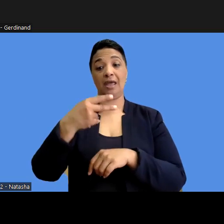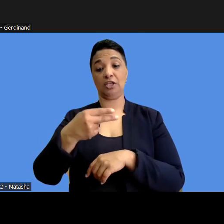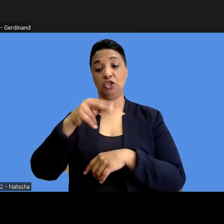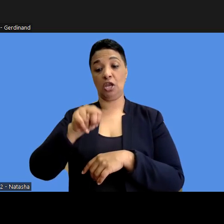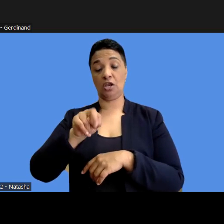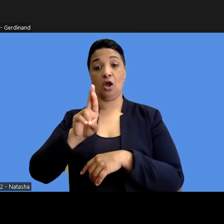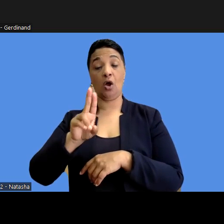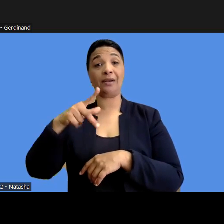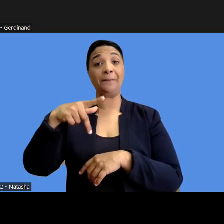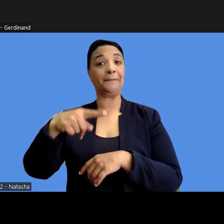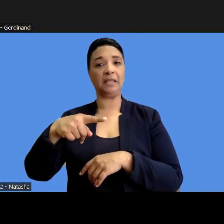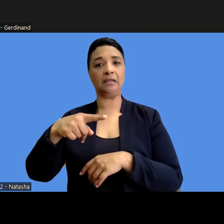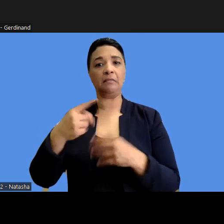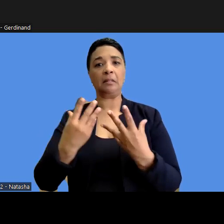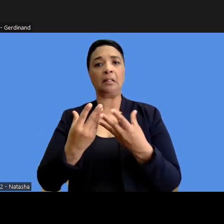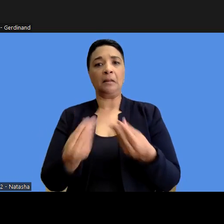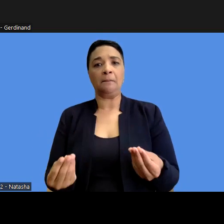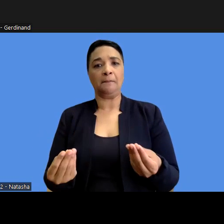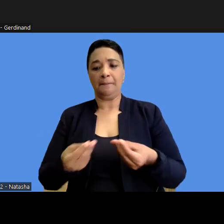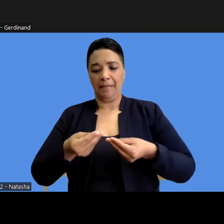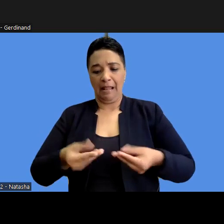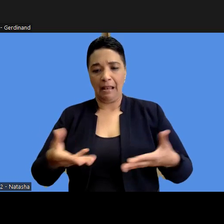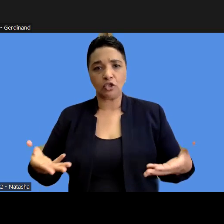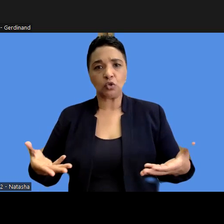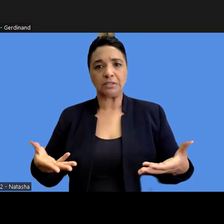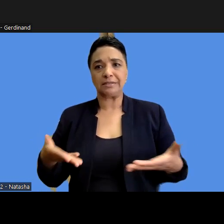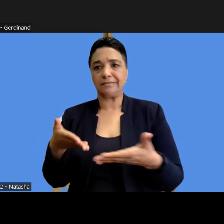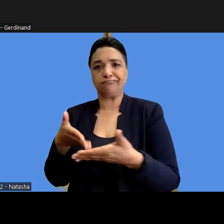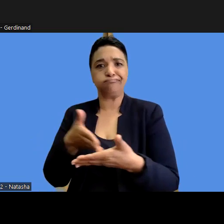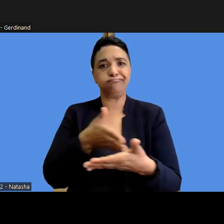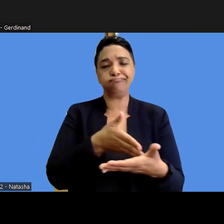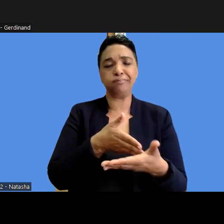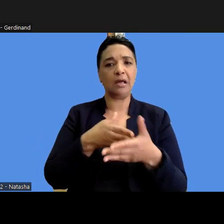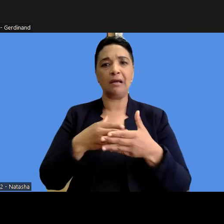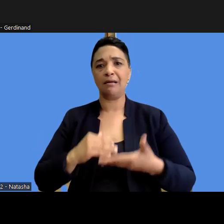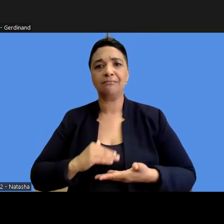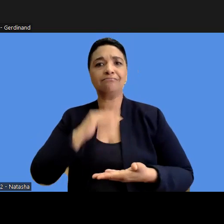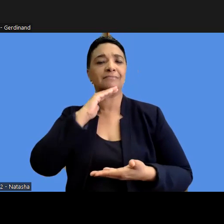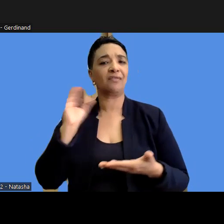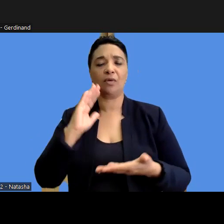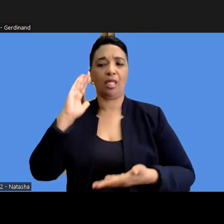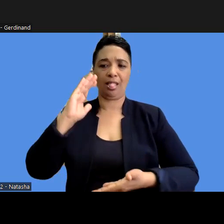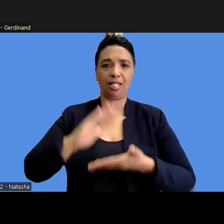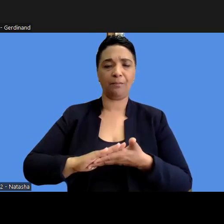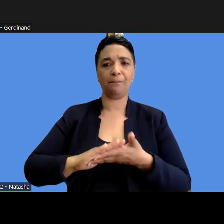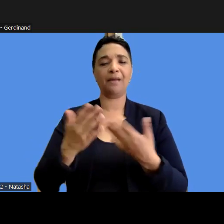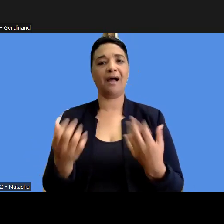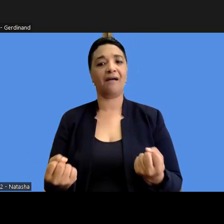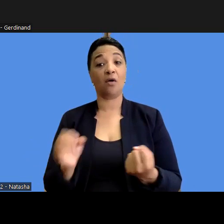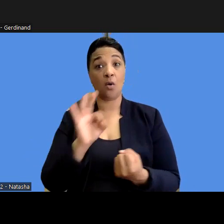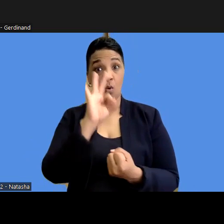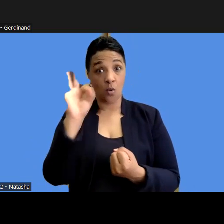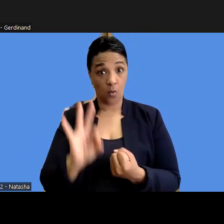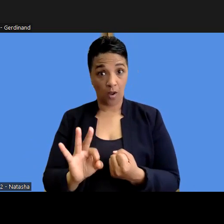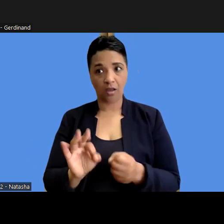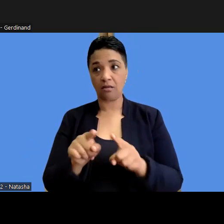available sources for dedicated personnel and support for activities for